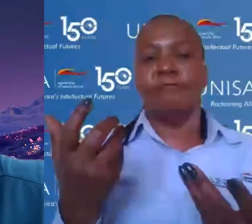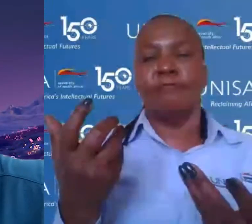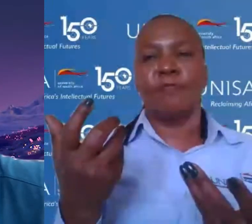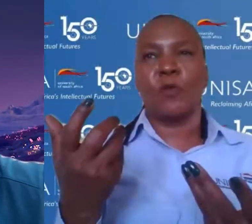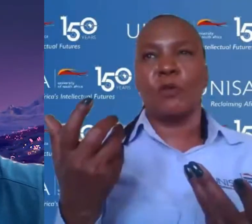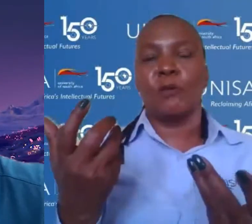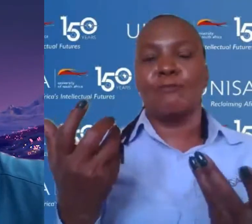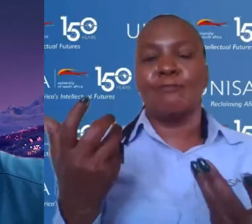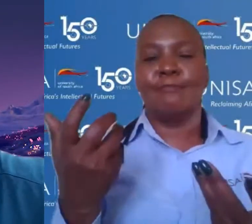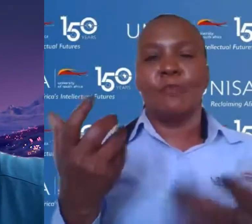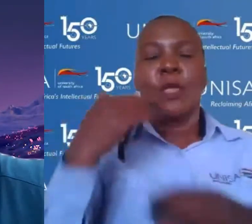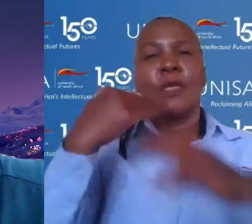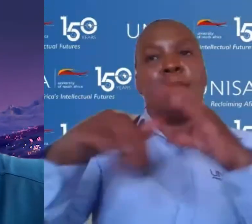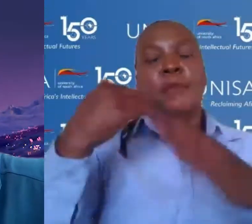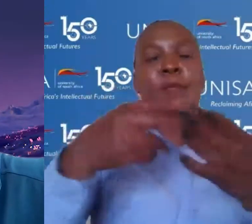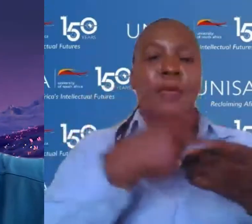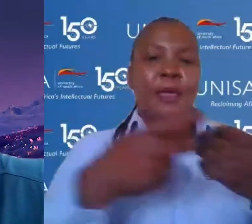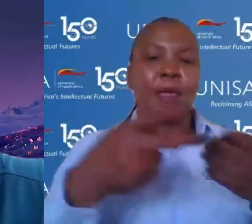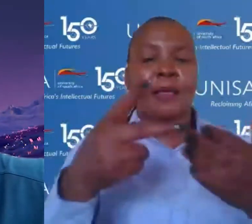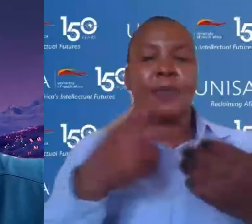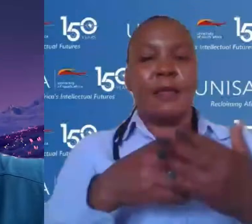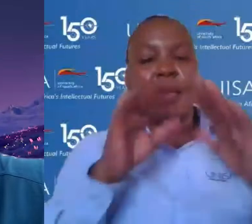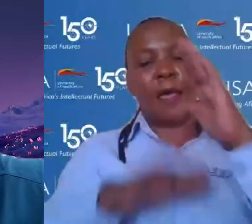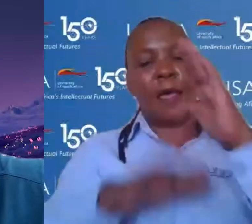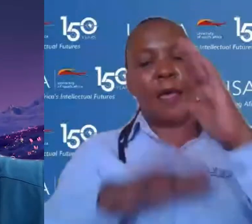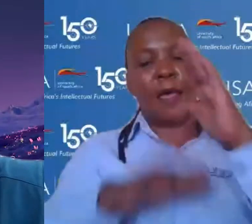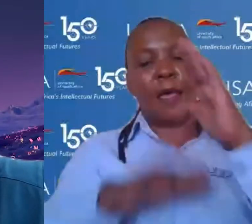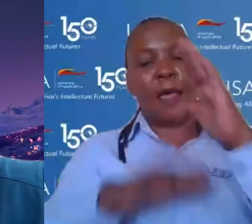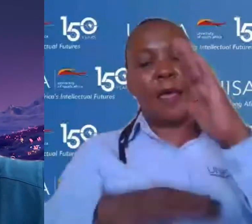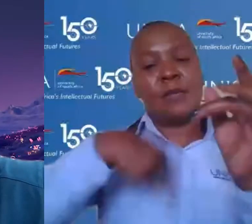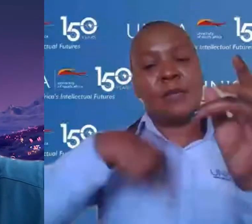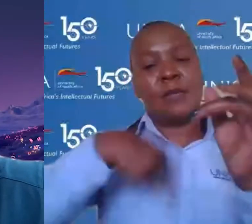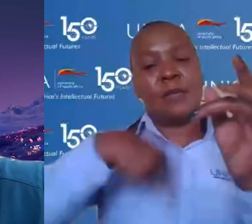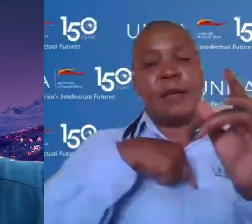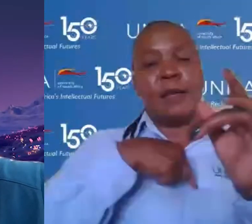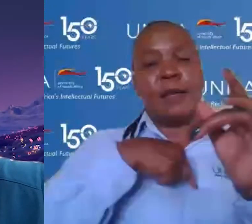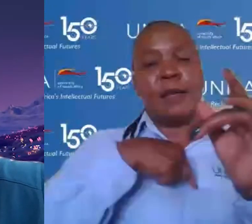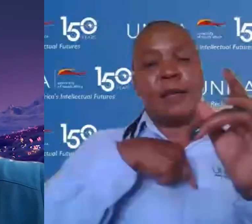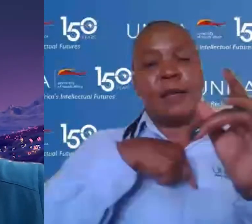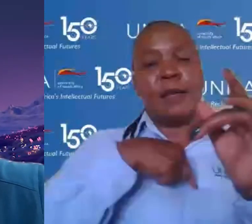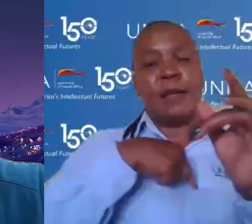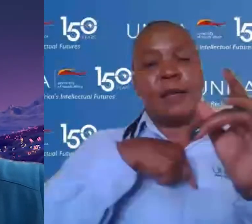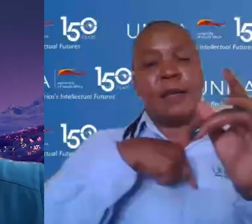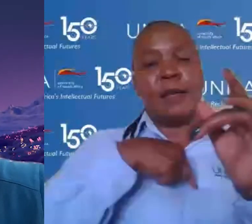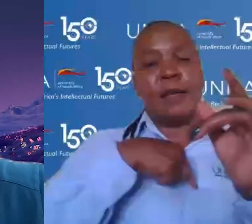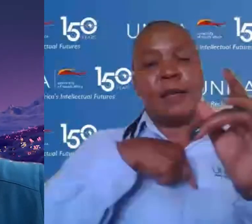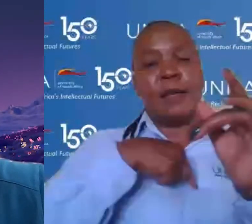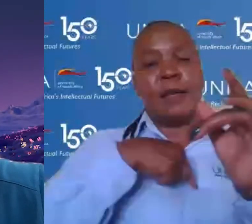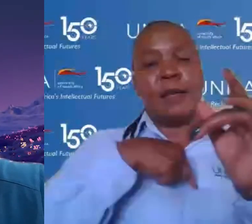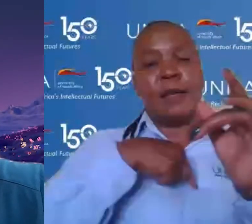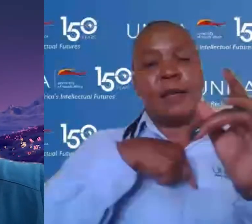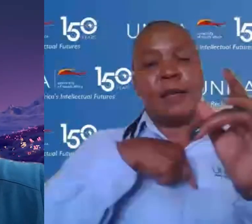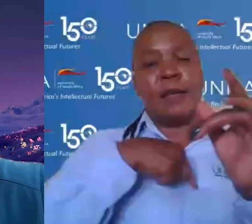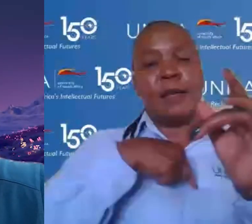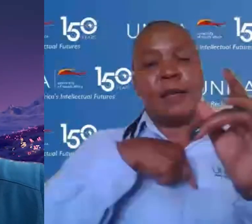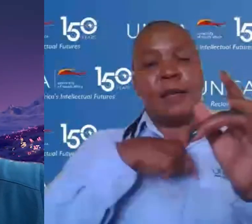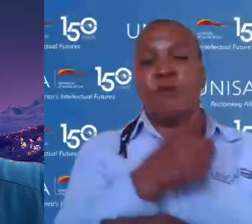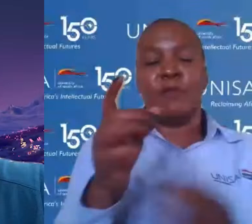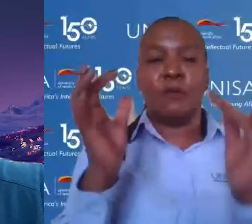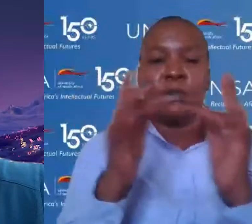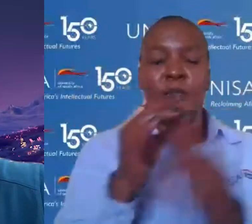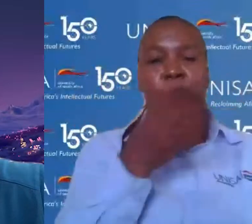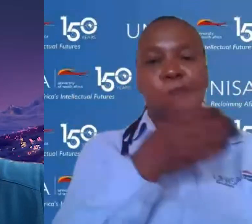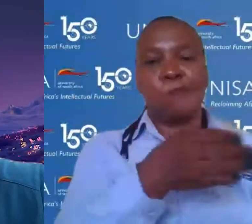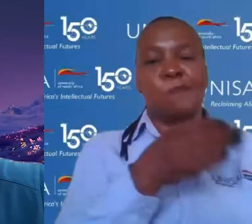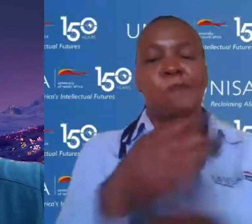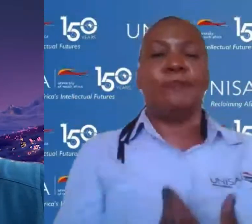email addresses under contact us on My UNISA. You'll find a number of them there. Alternatively,